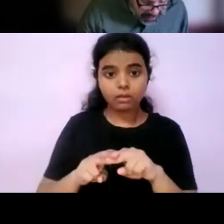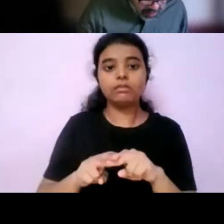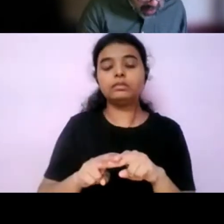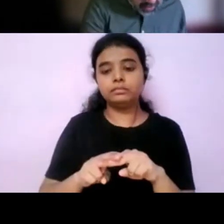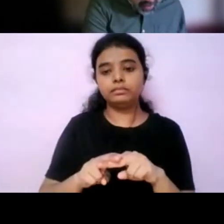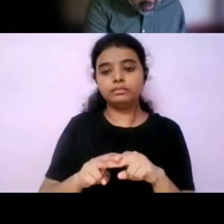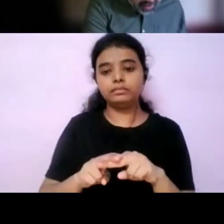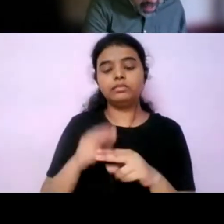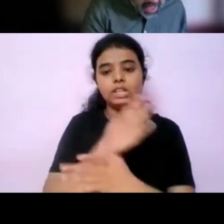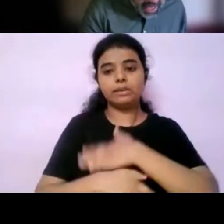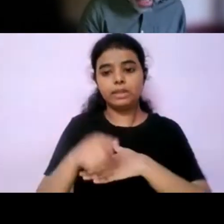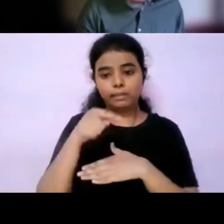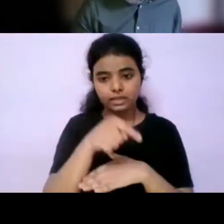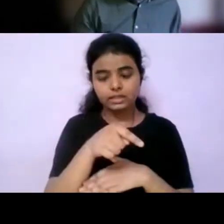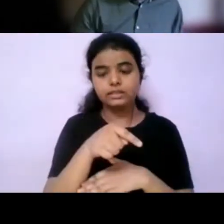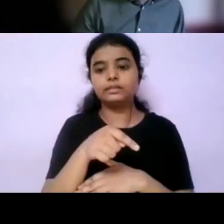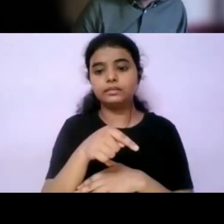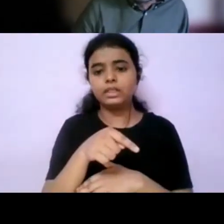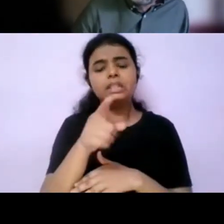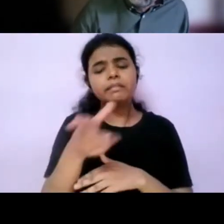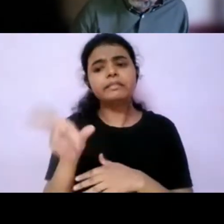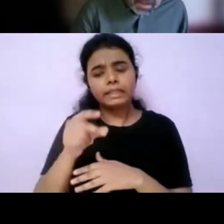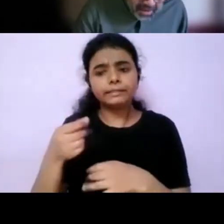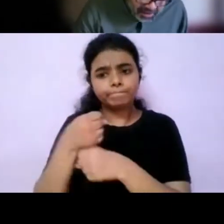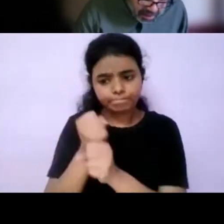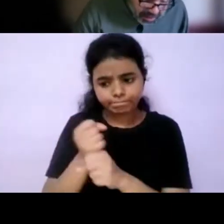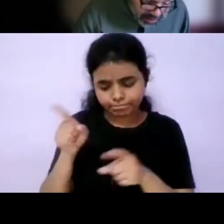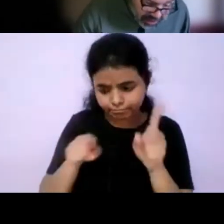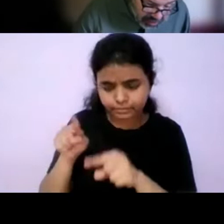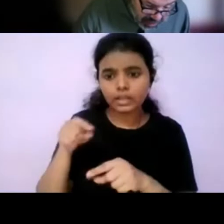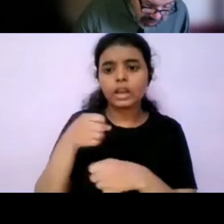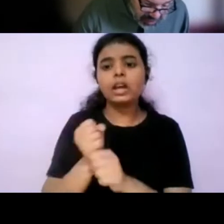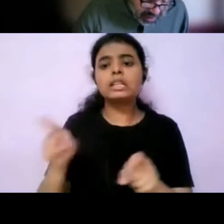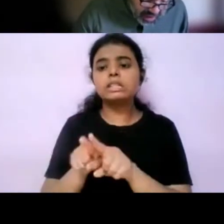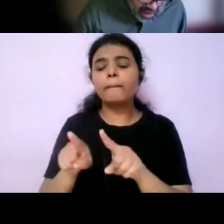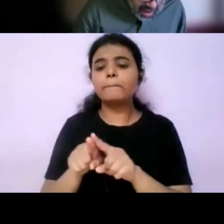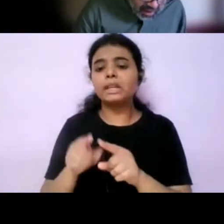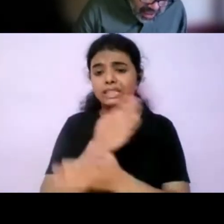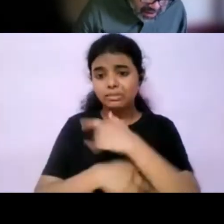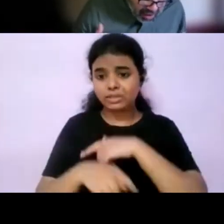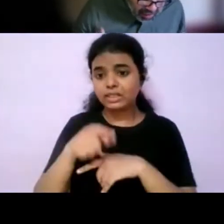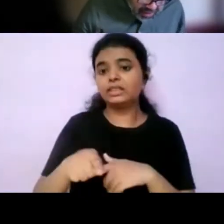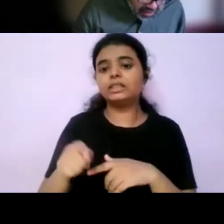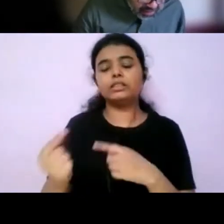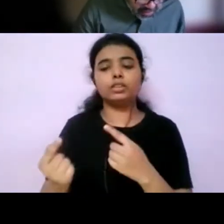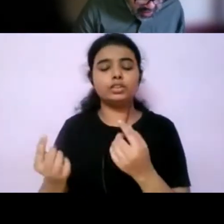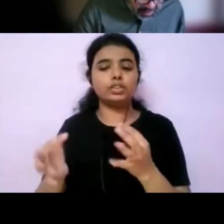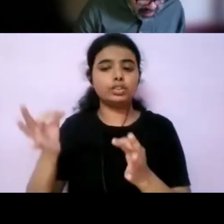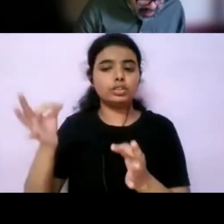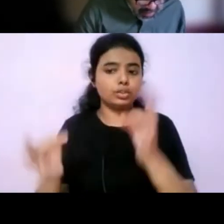he formalized them, and he recreated, if you like, disability as a problem of social justice, locating the origins